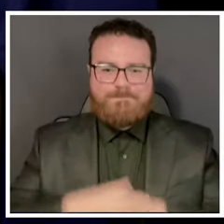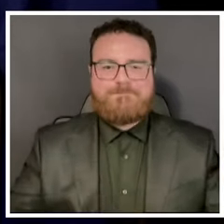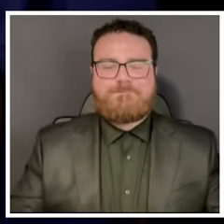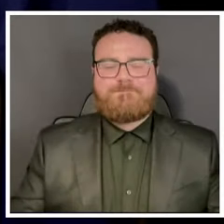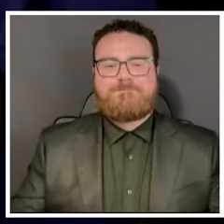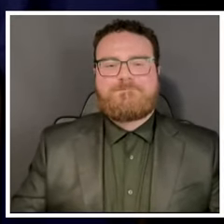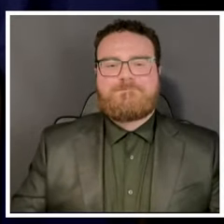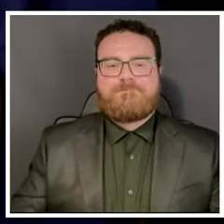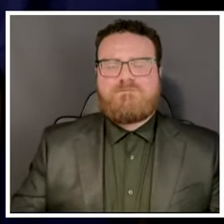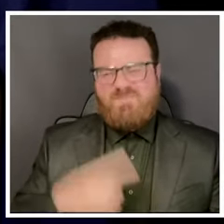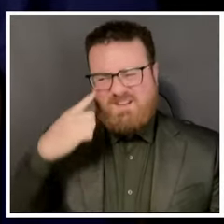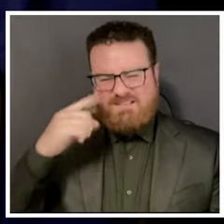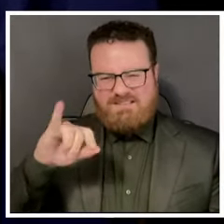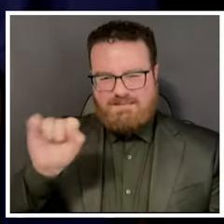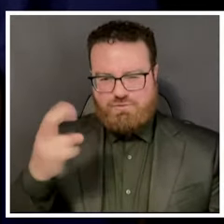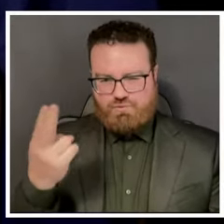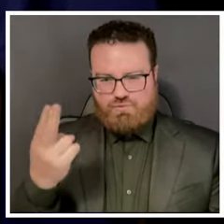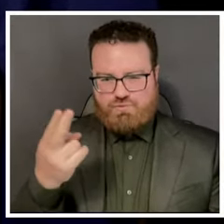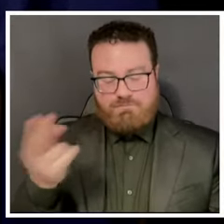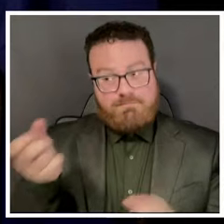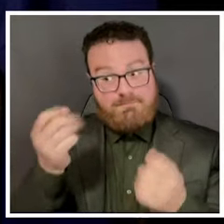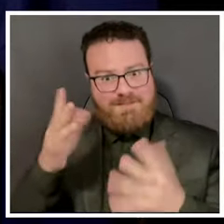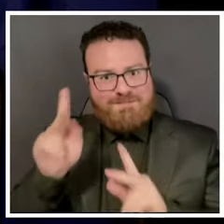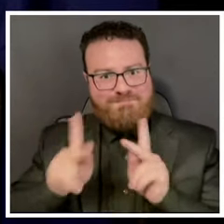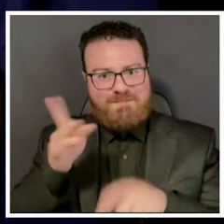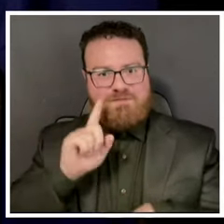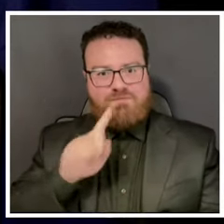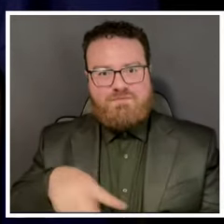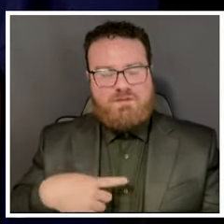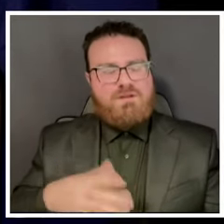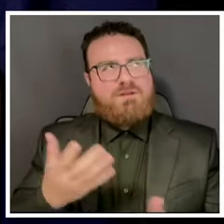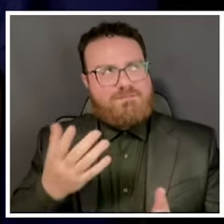I think Josh and a lot of people are always tired of hearing me talk about Scranton.